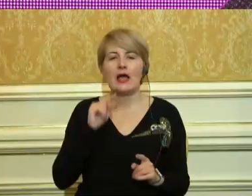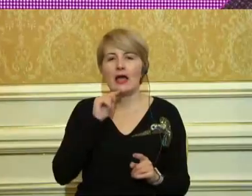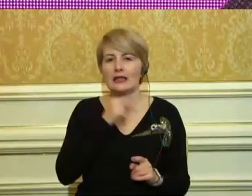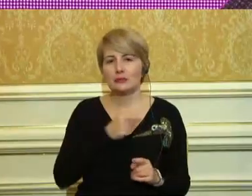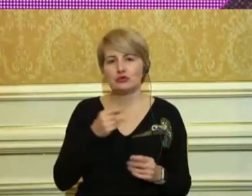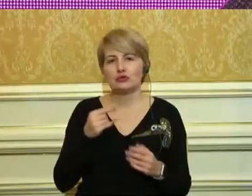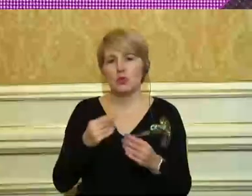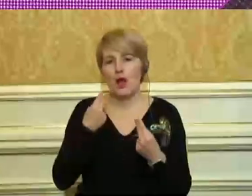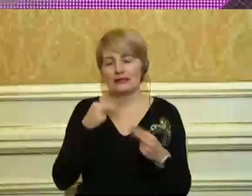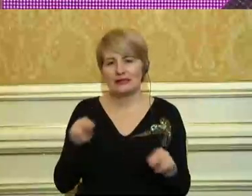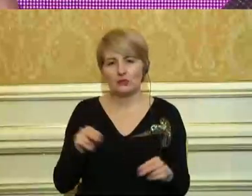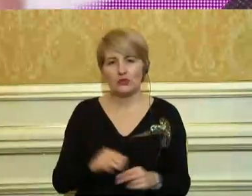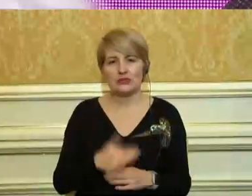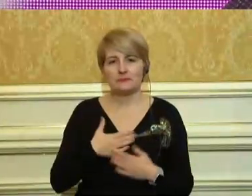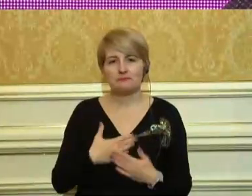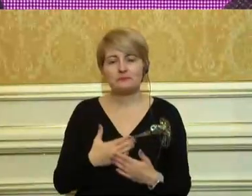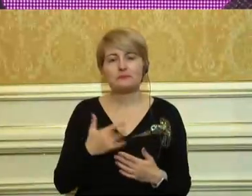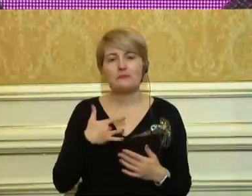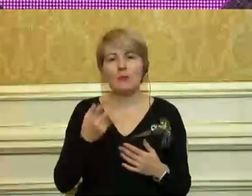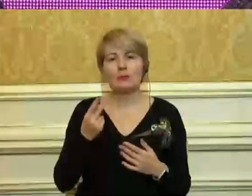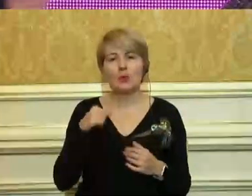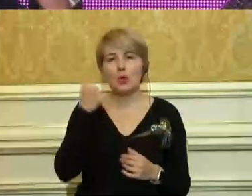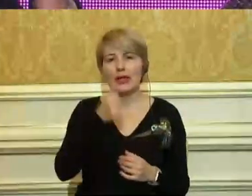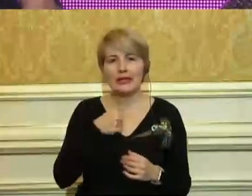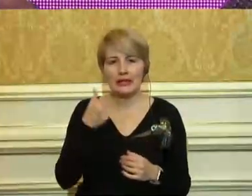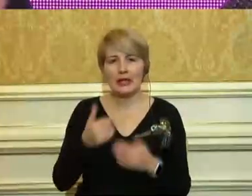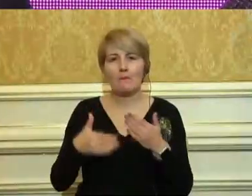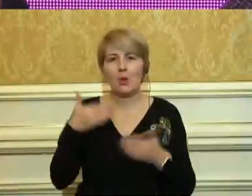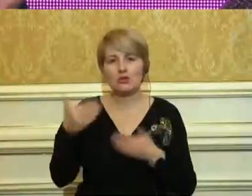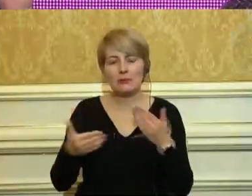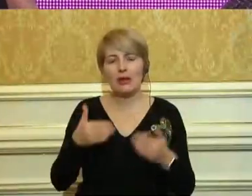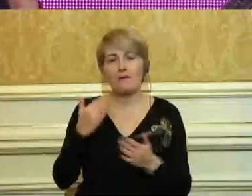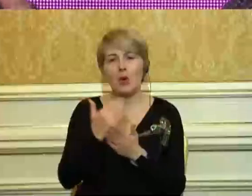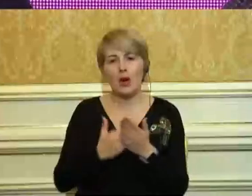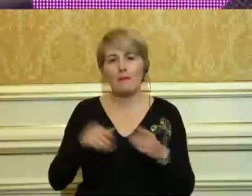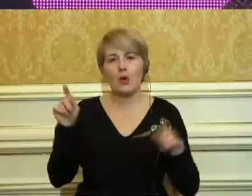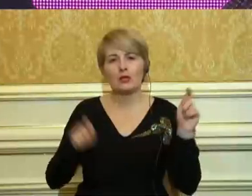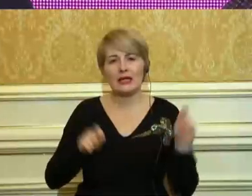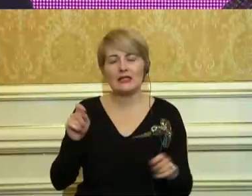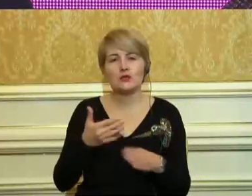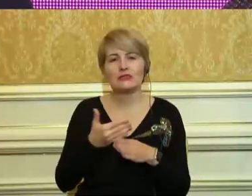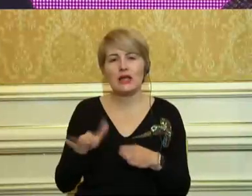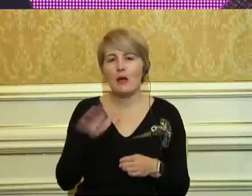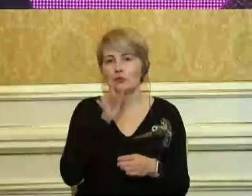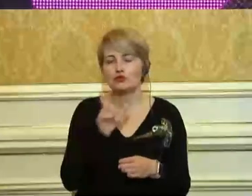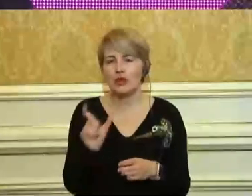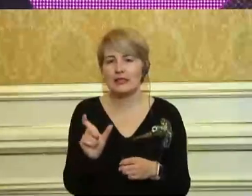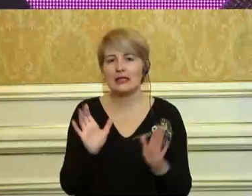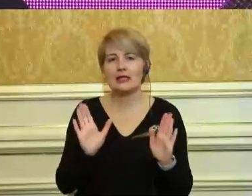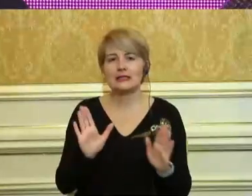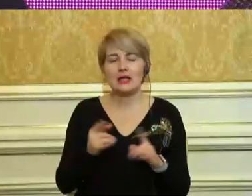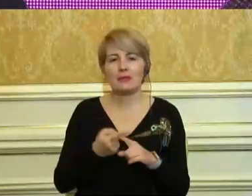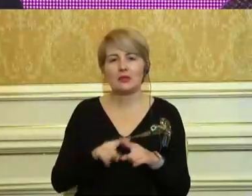expand the economical activities for women and with them. So the second time in within the program, we do have